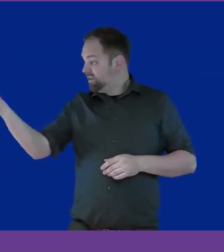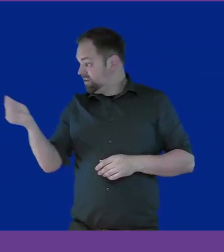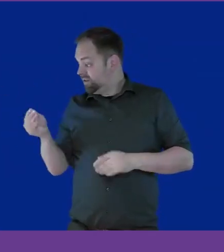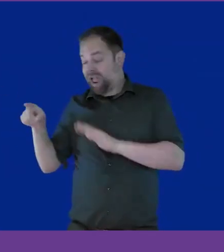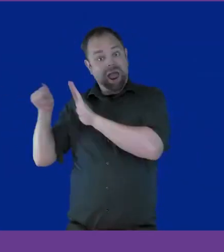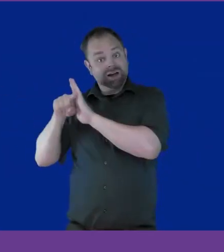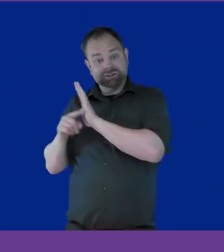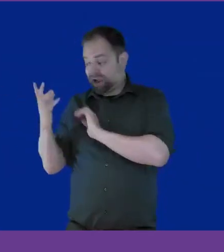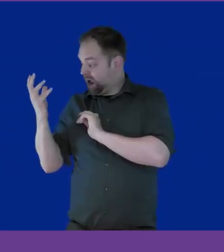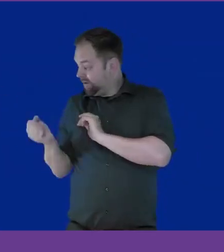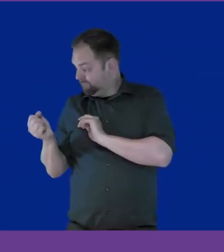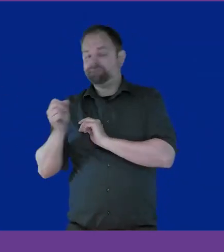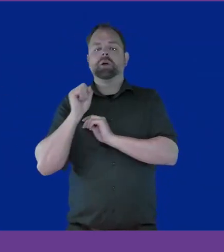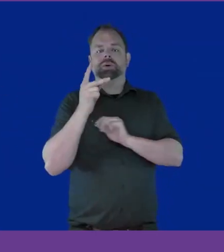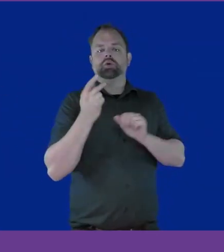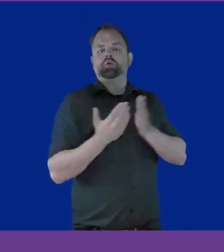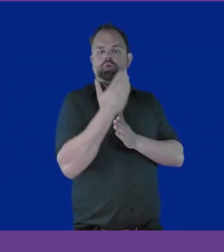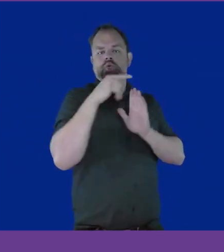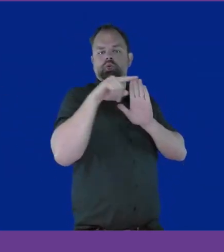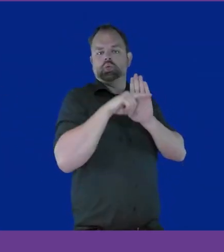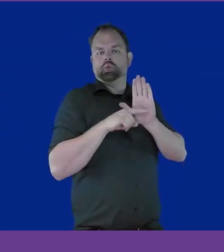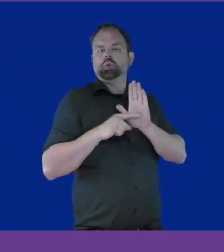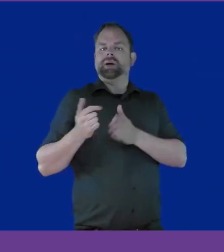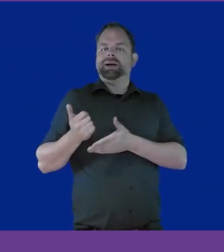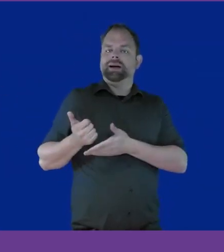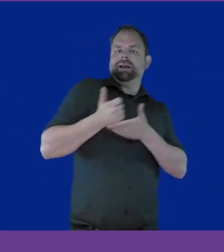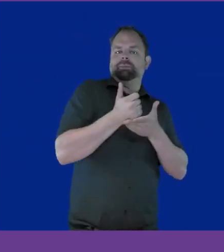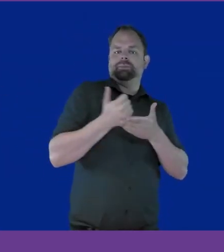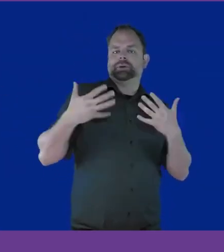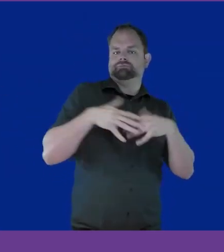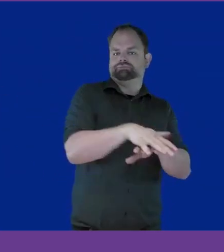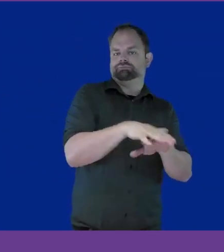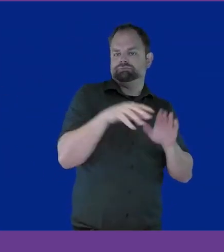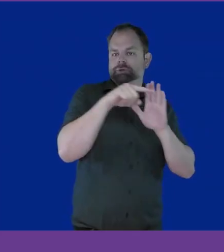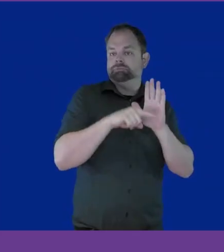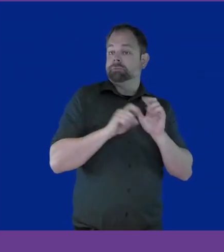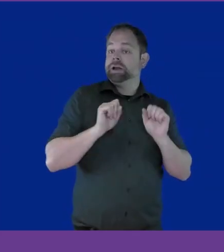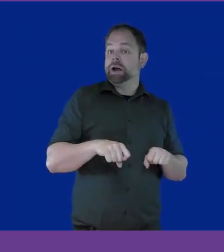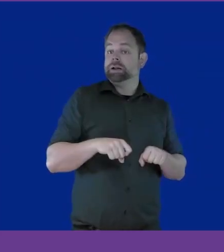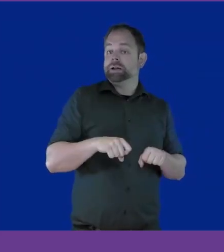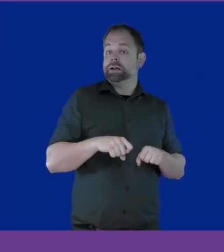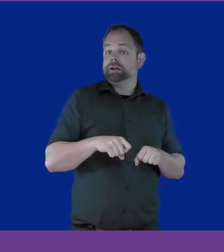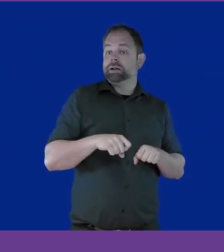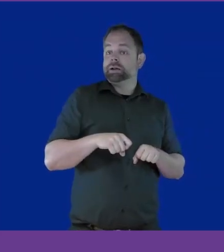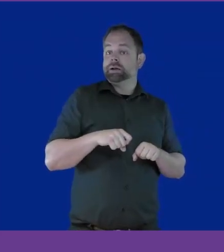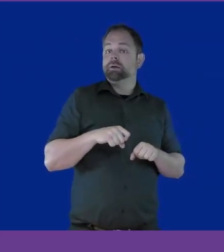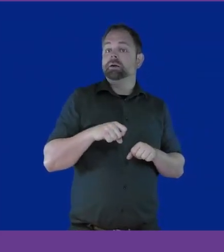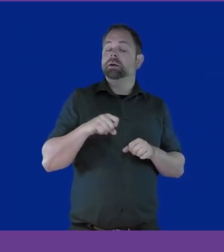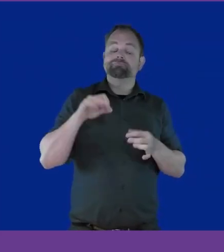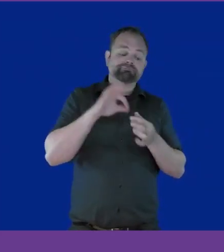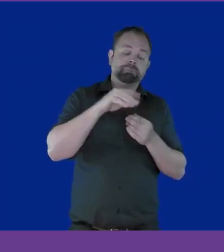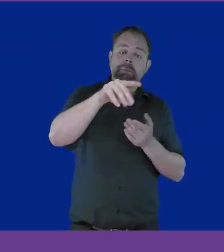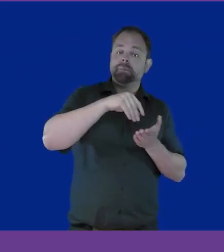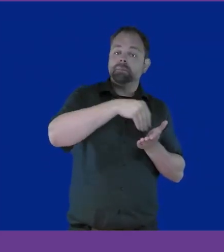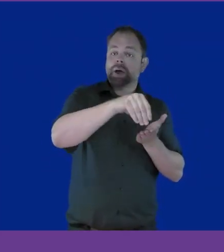specifically more accessible, which is what myself and my team work on, there are a few perhaps